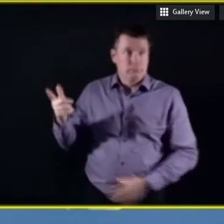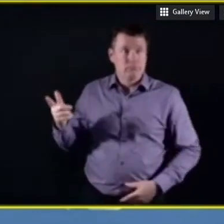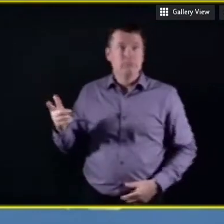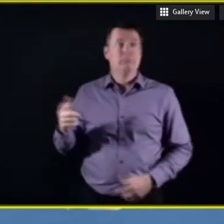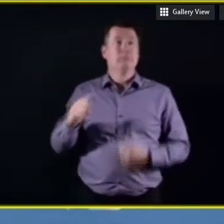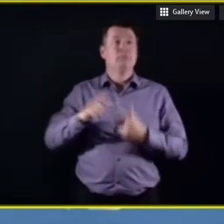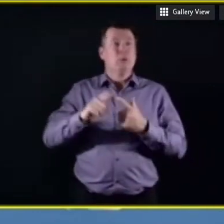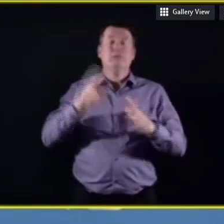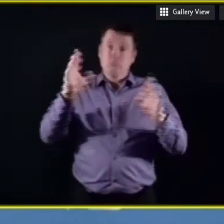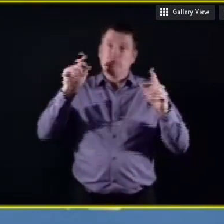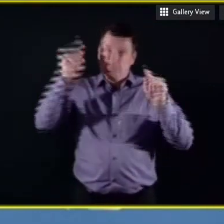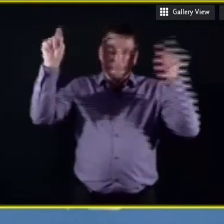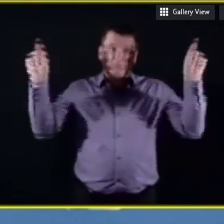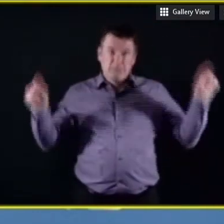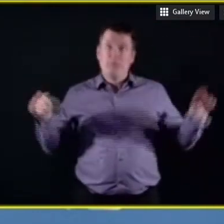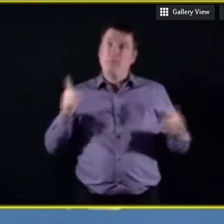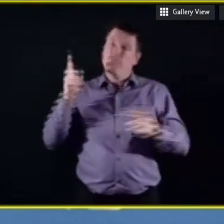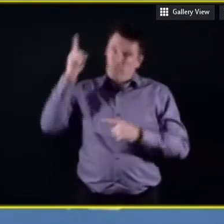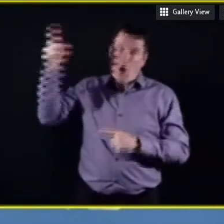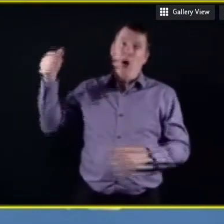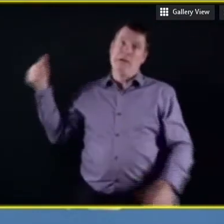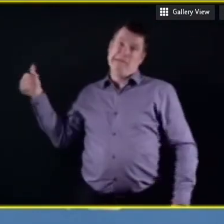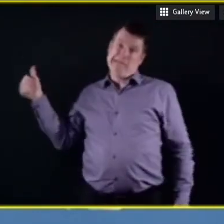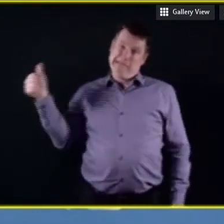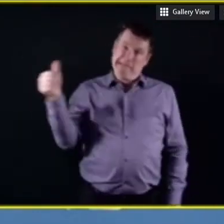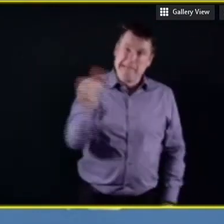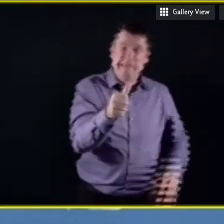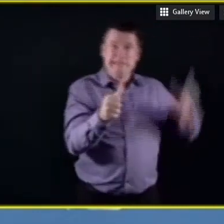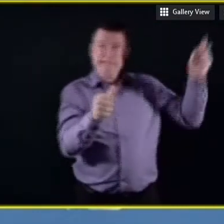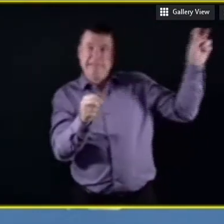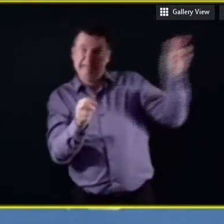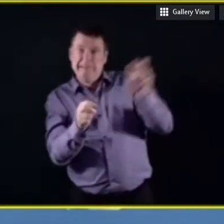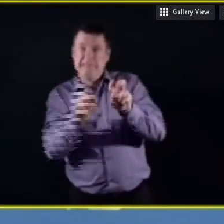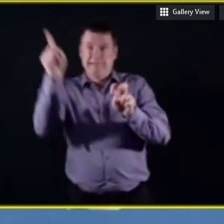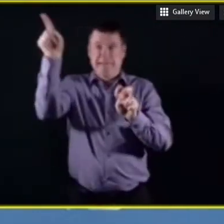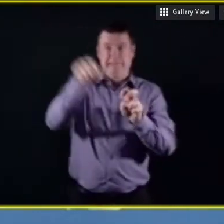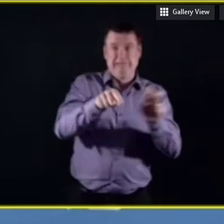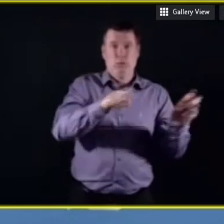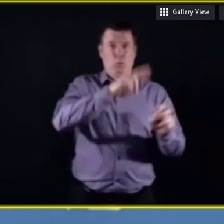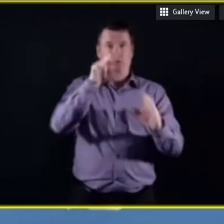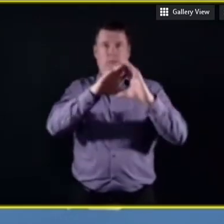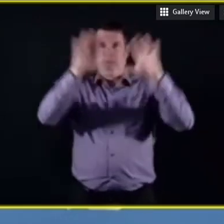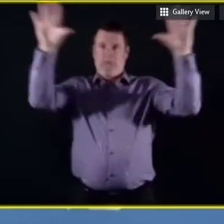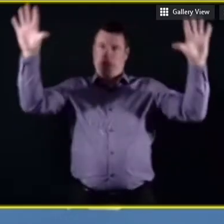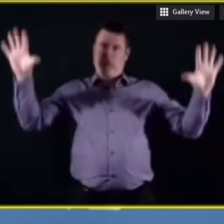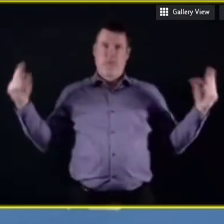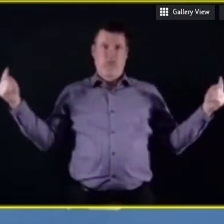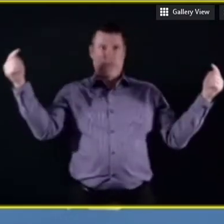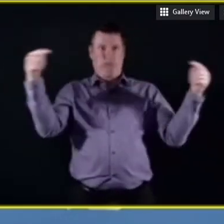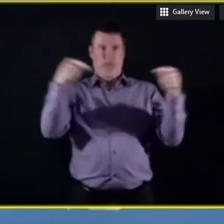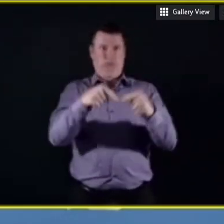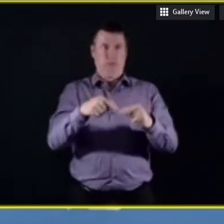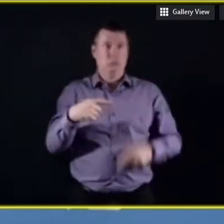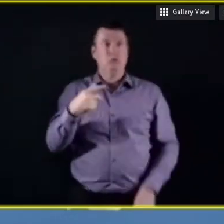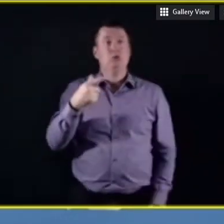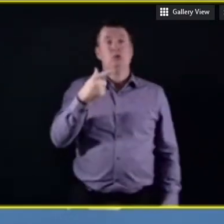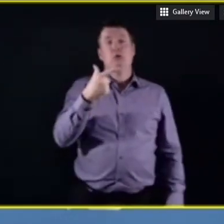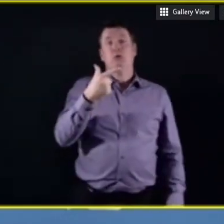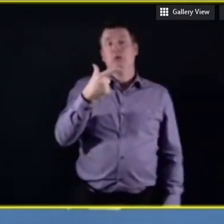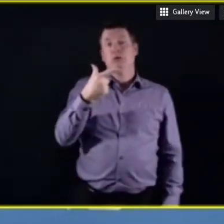We are getting a substantial number of patients from our Livingston and Genesee County practices, from Avon,